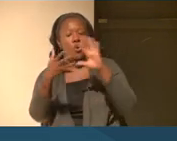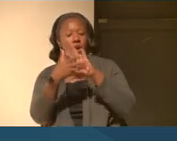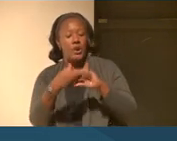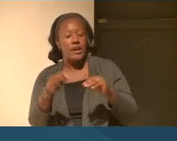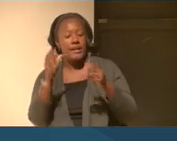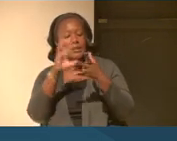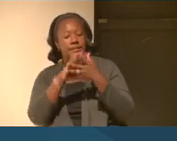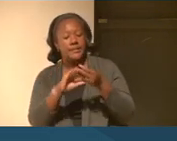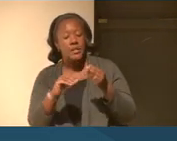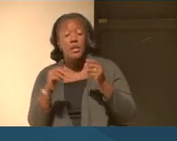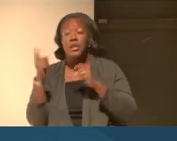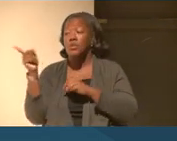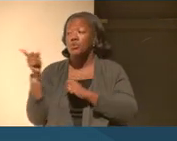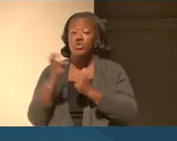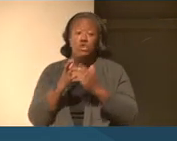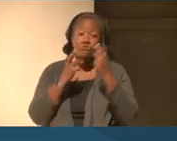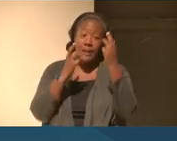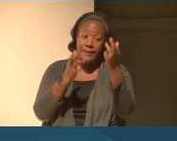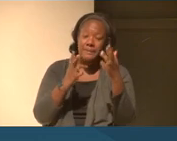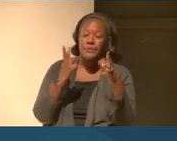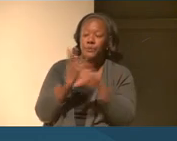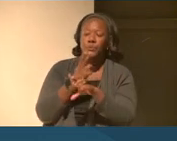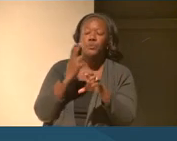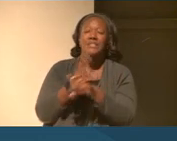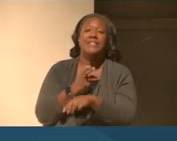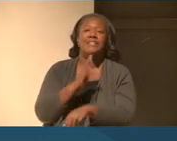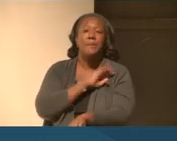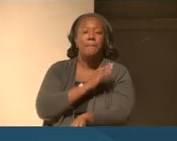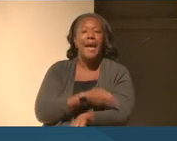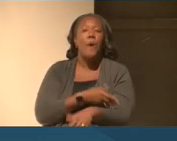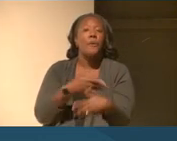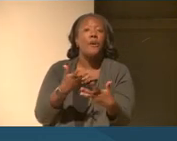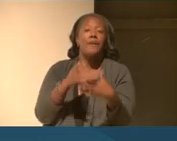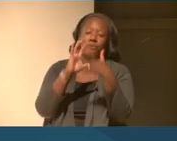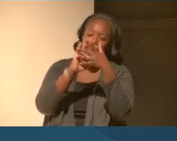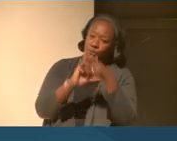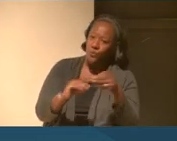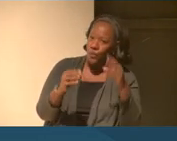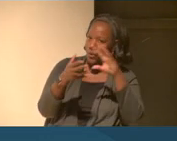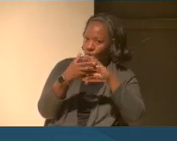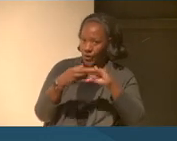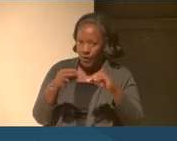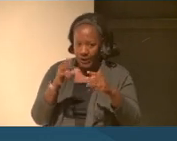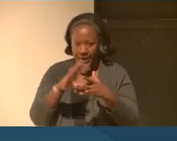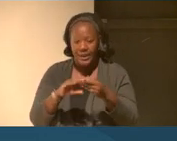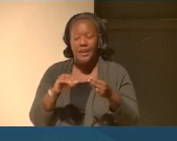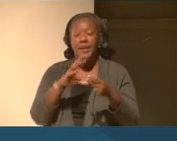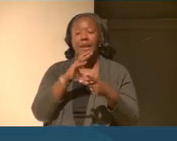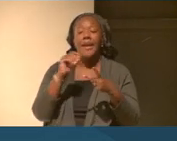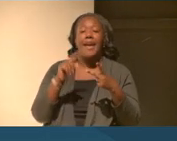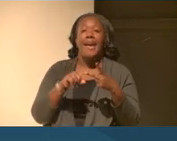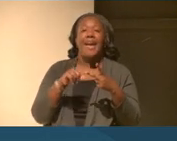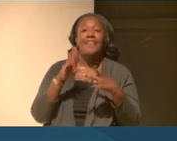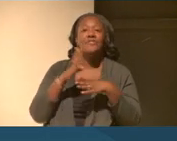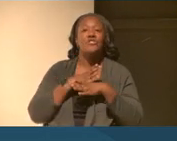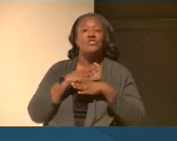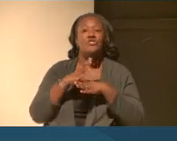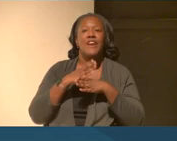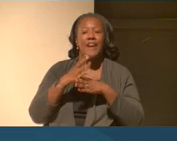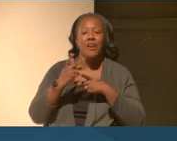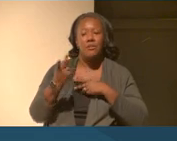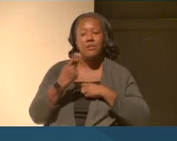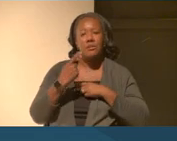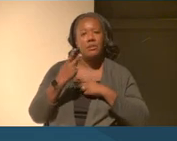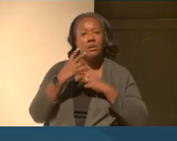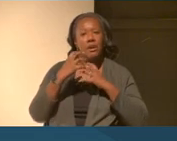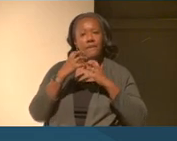she recommends doing is, you know, using the power of story, the power of narrative, and then also beginning with shared values. I have